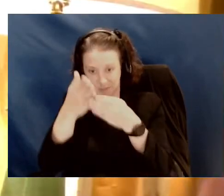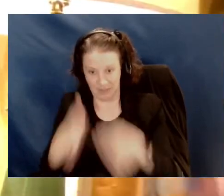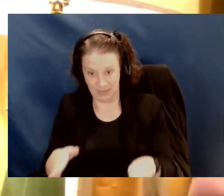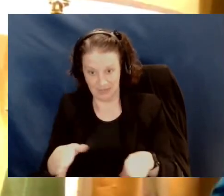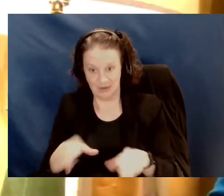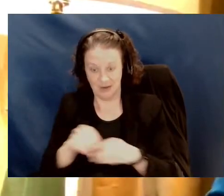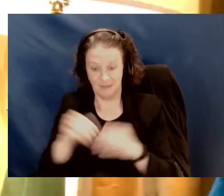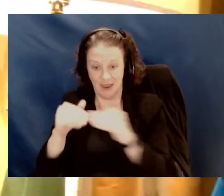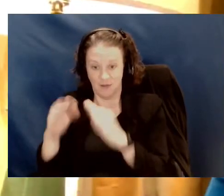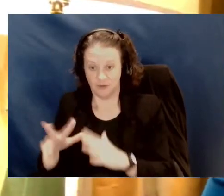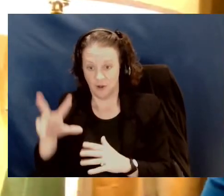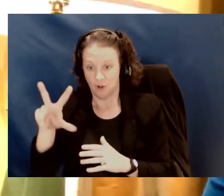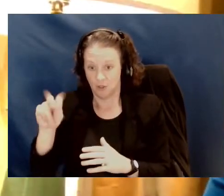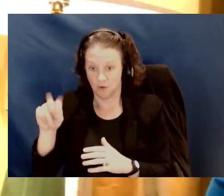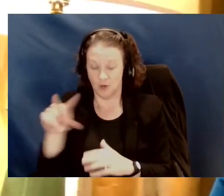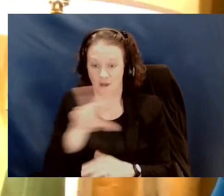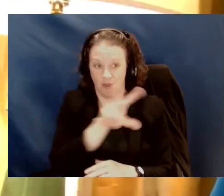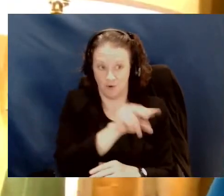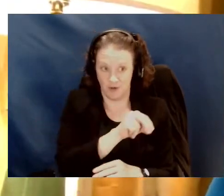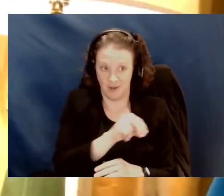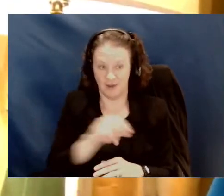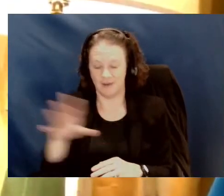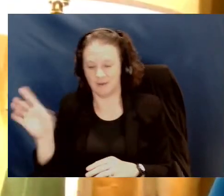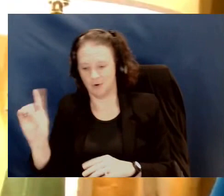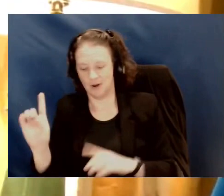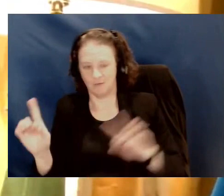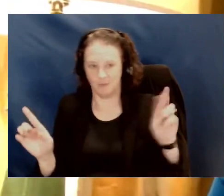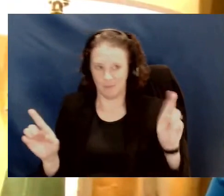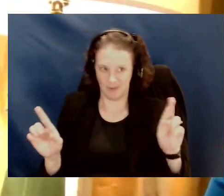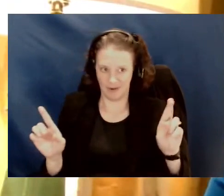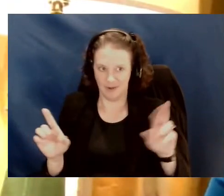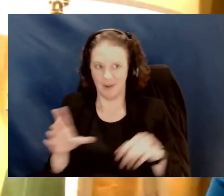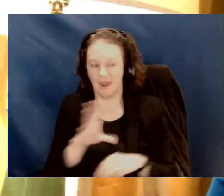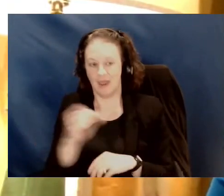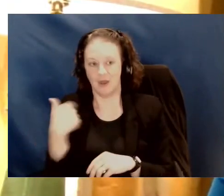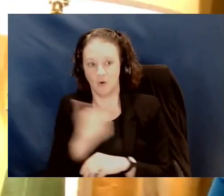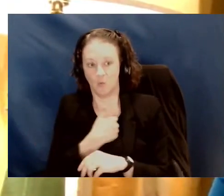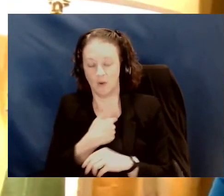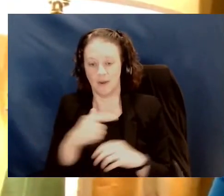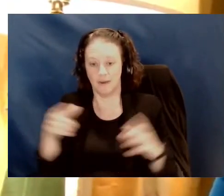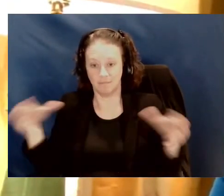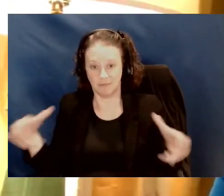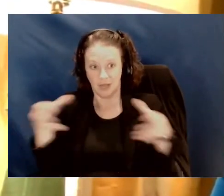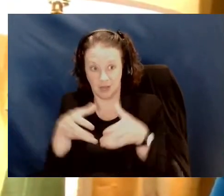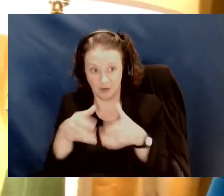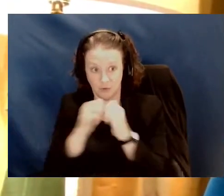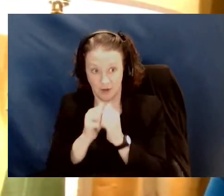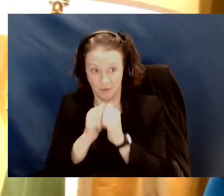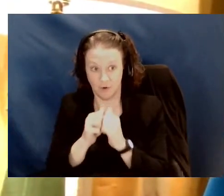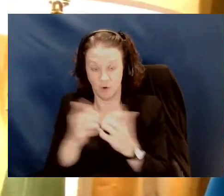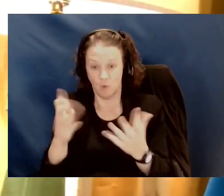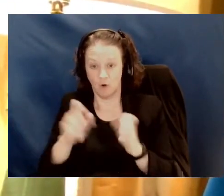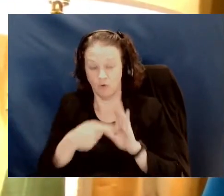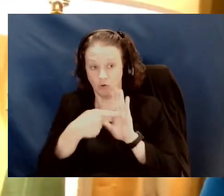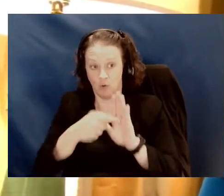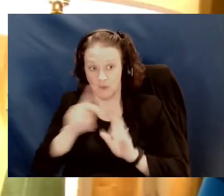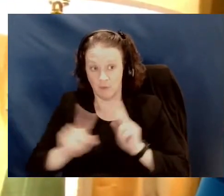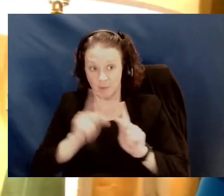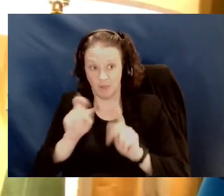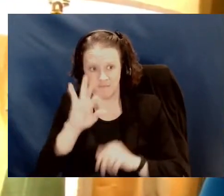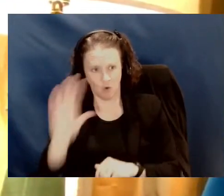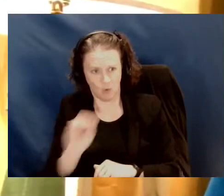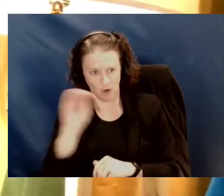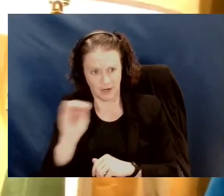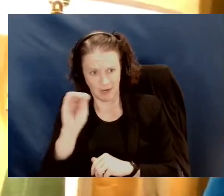members Democrat and 30 members Republican. And we got together and we wanted to show the people of Oregon, you know, if